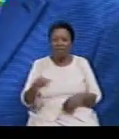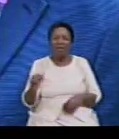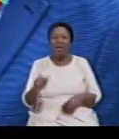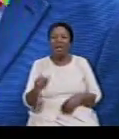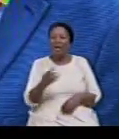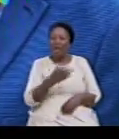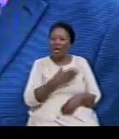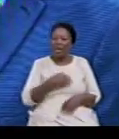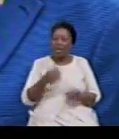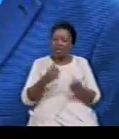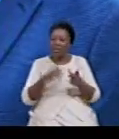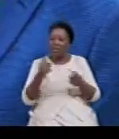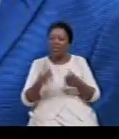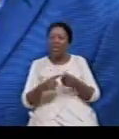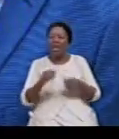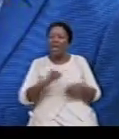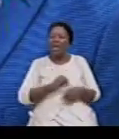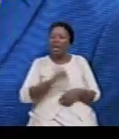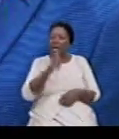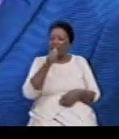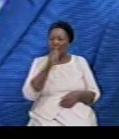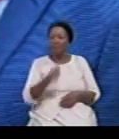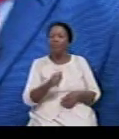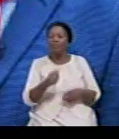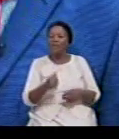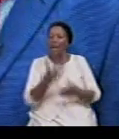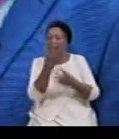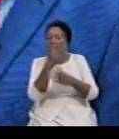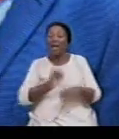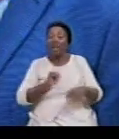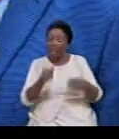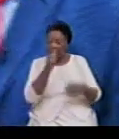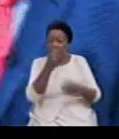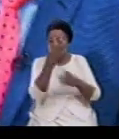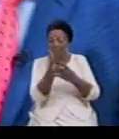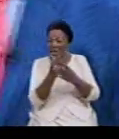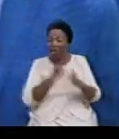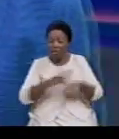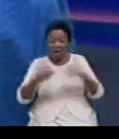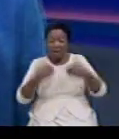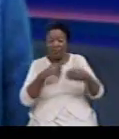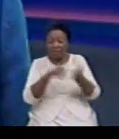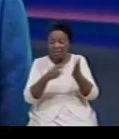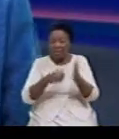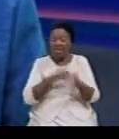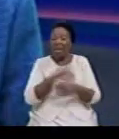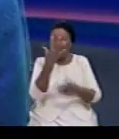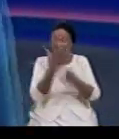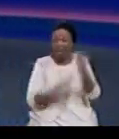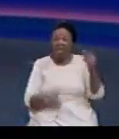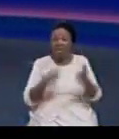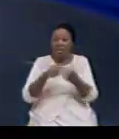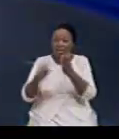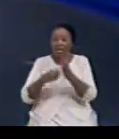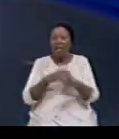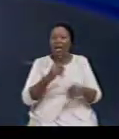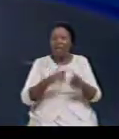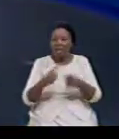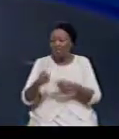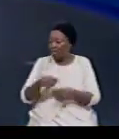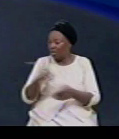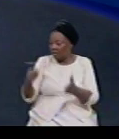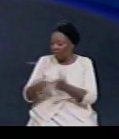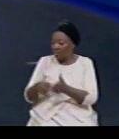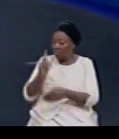the person threatening said, this one don't have any faith, believe that, you know, this will happen. This one is